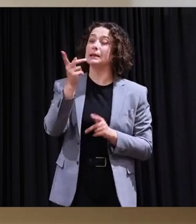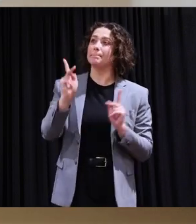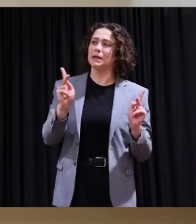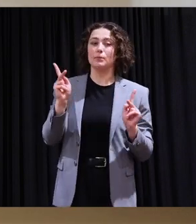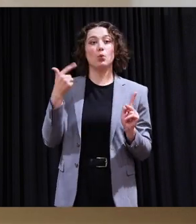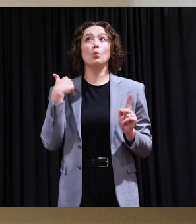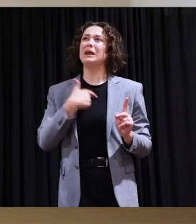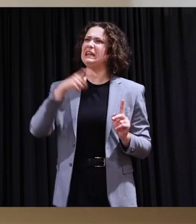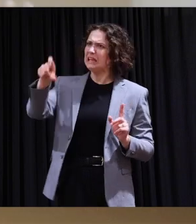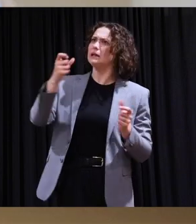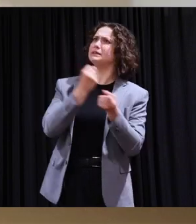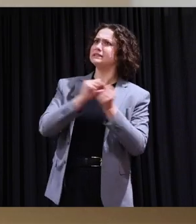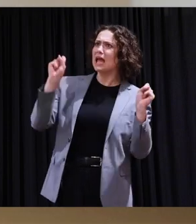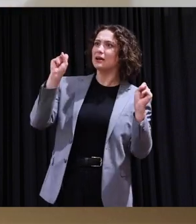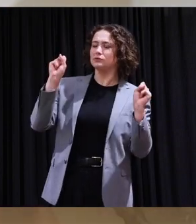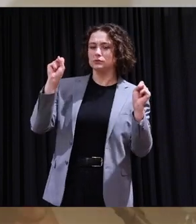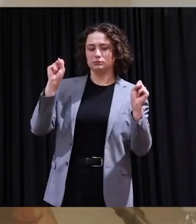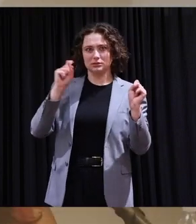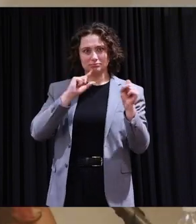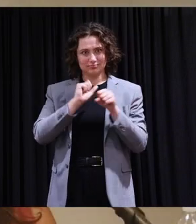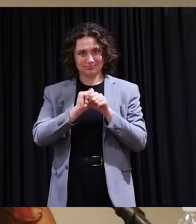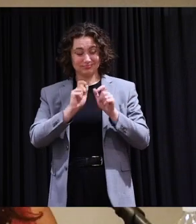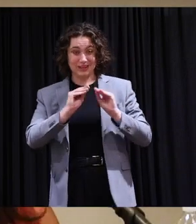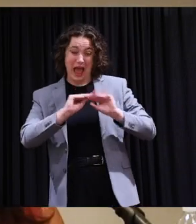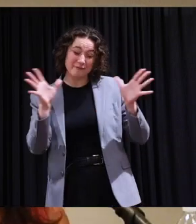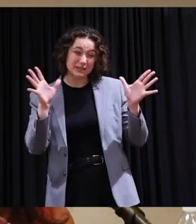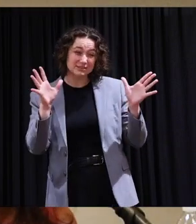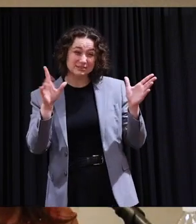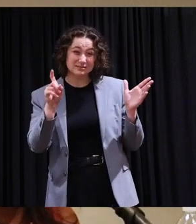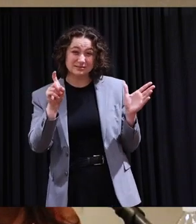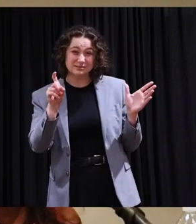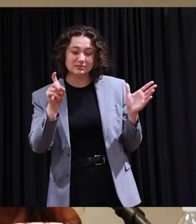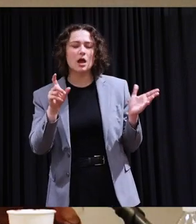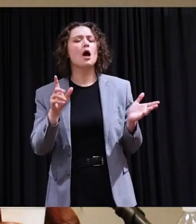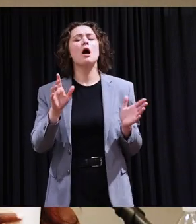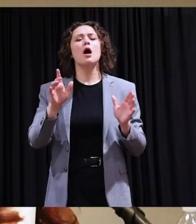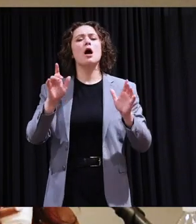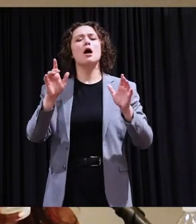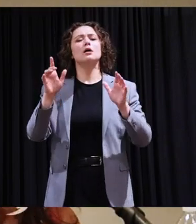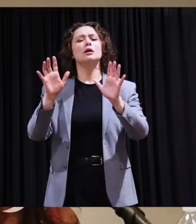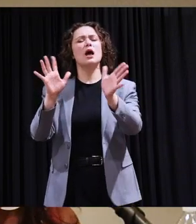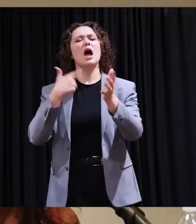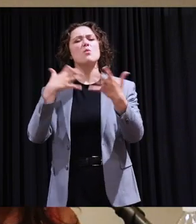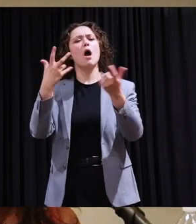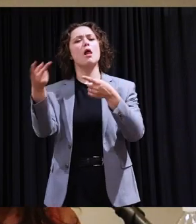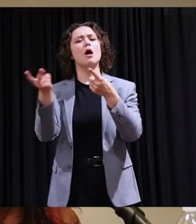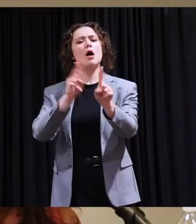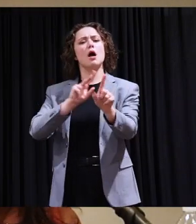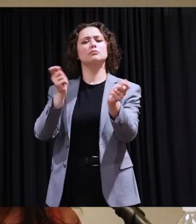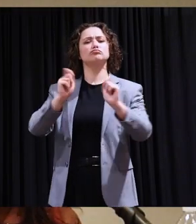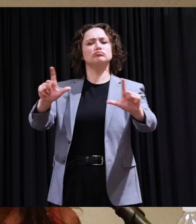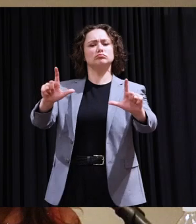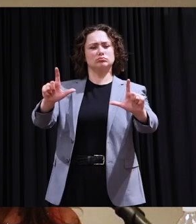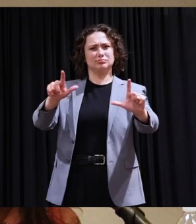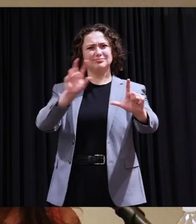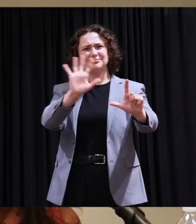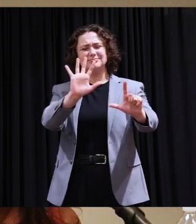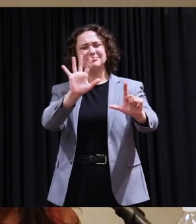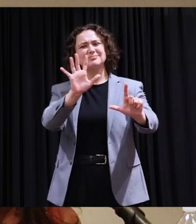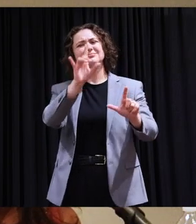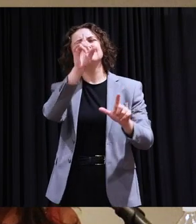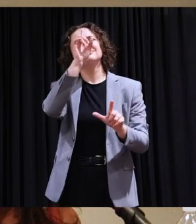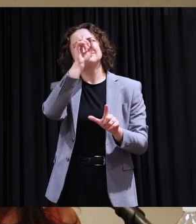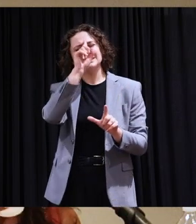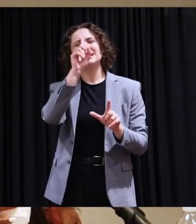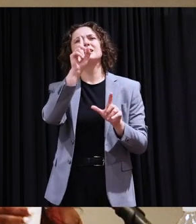very apparent? Can I reframe that? I don't think anyone needs to be saved. I think we need to go back and fix the issues that were created by people who weren't